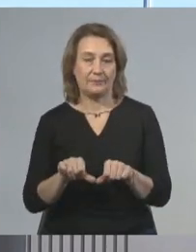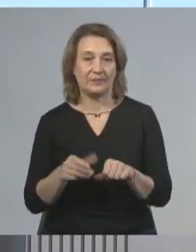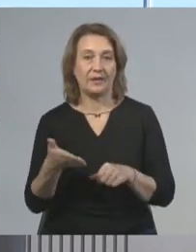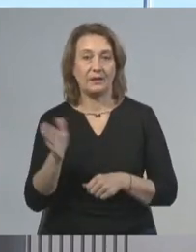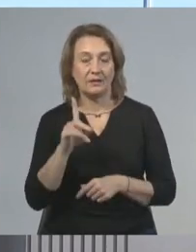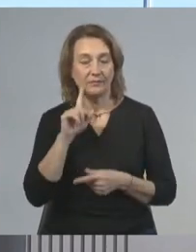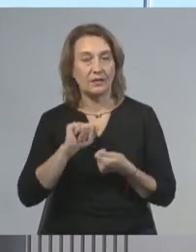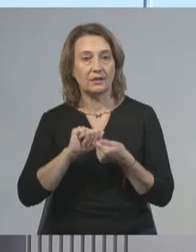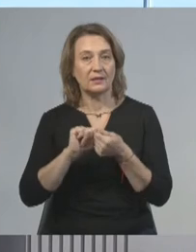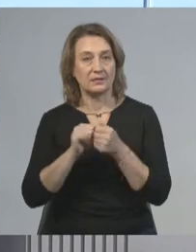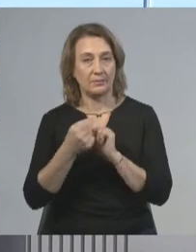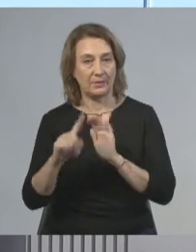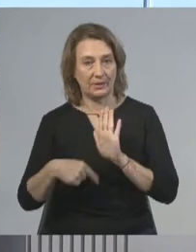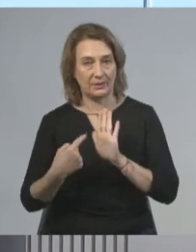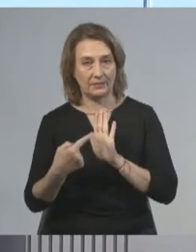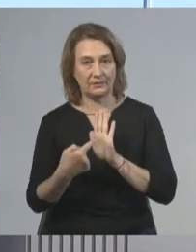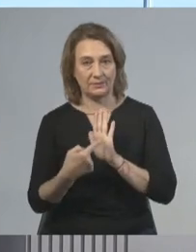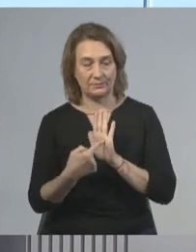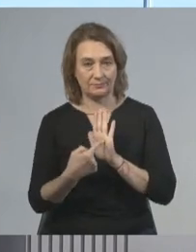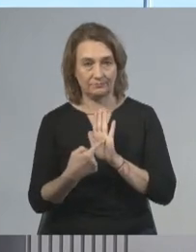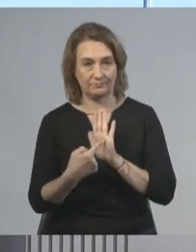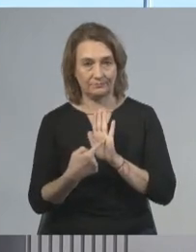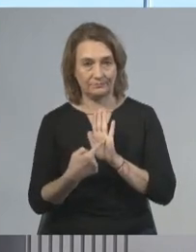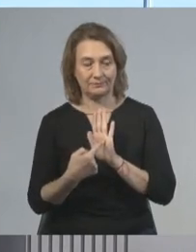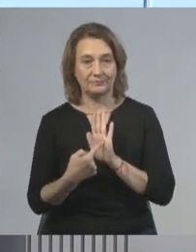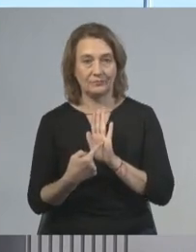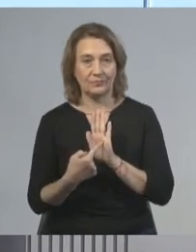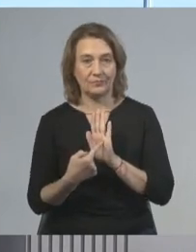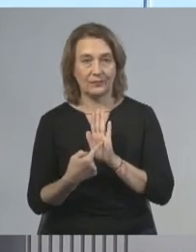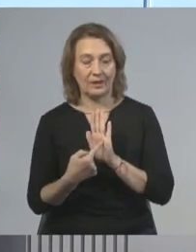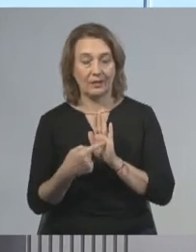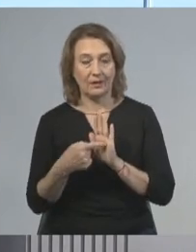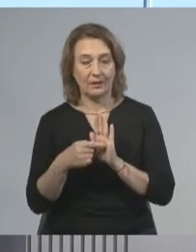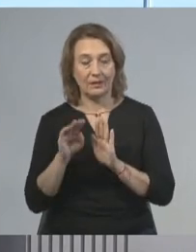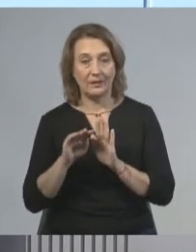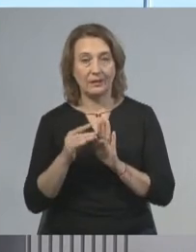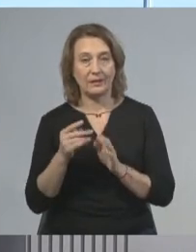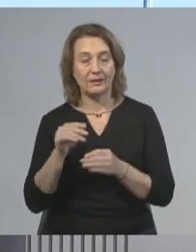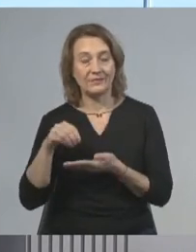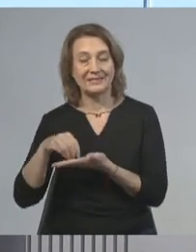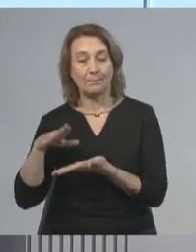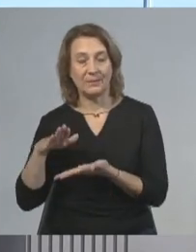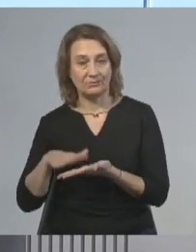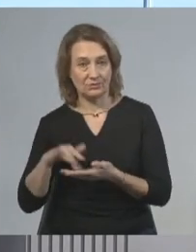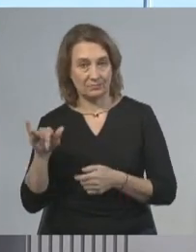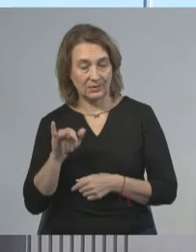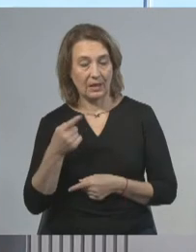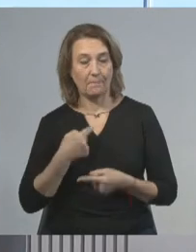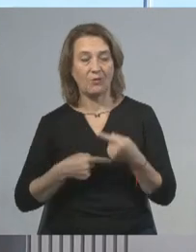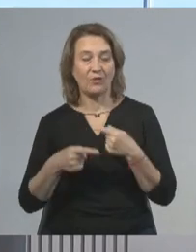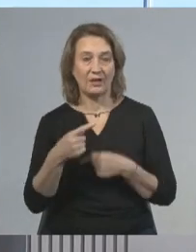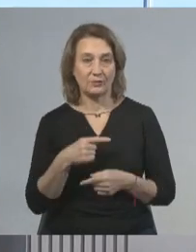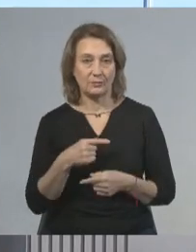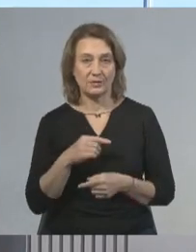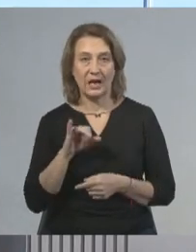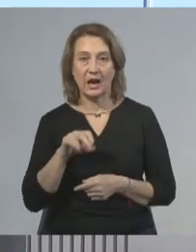later so let's remember this question and we'll get back to it later